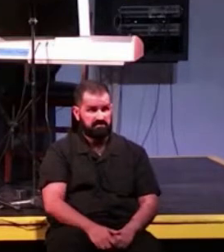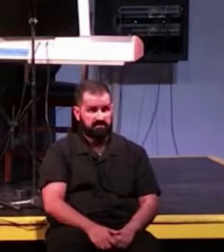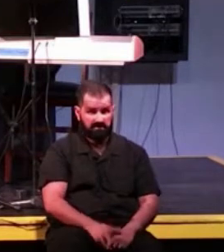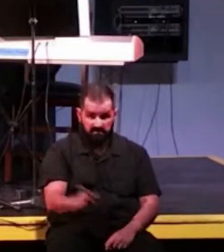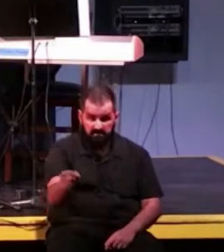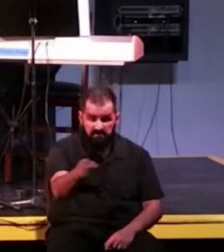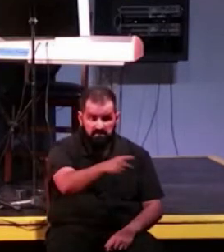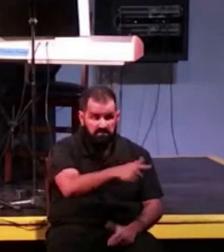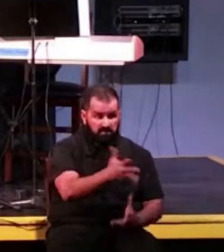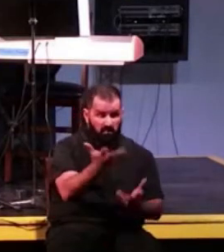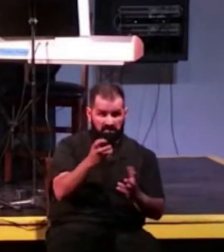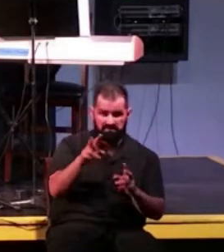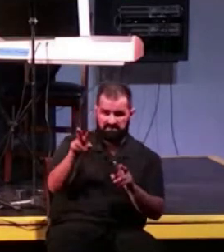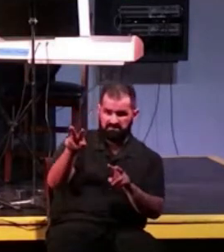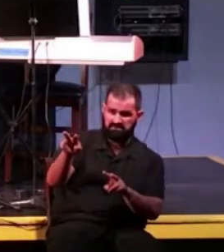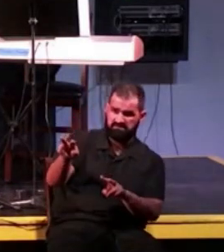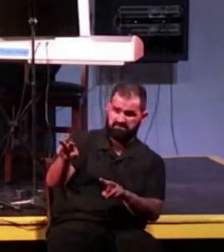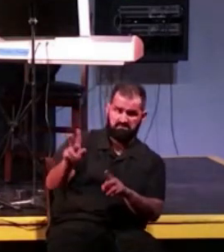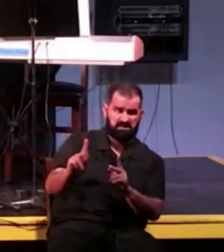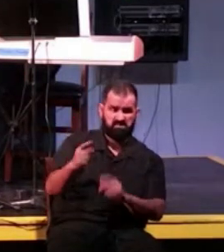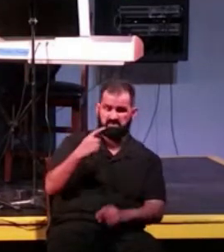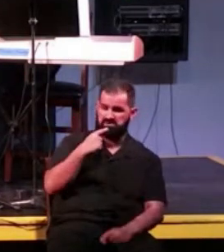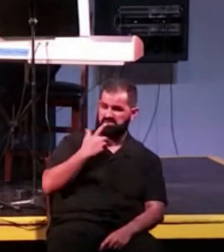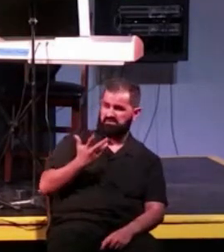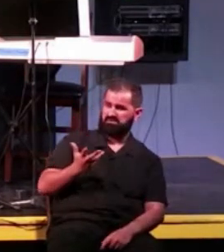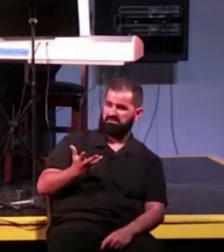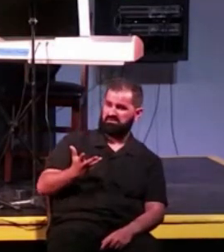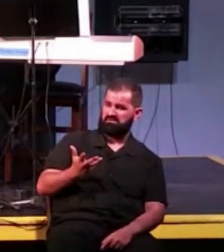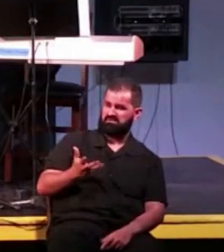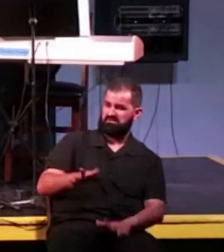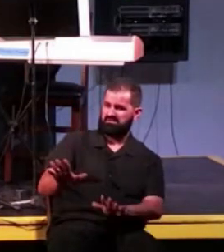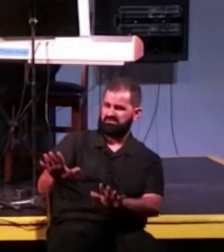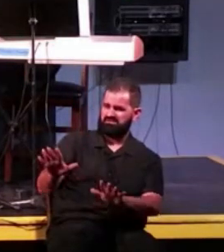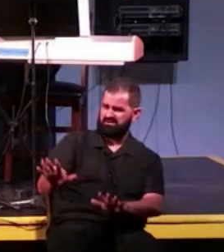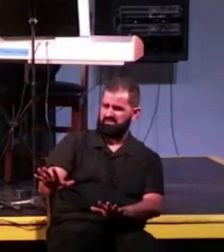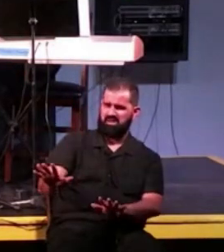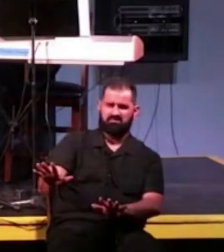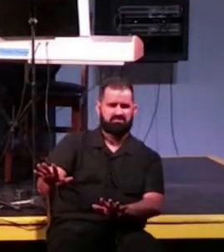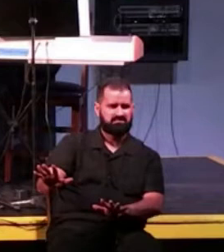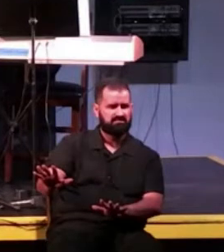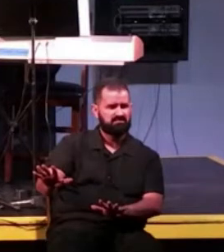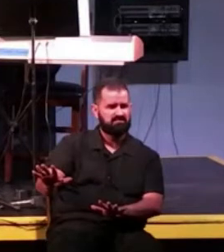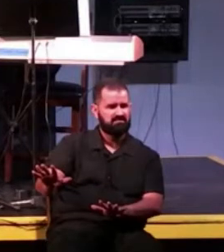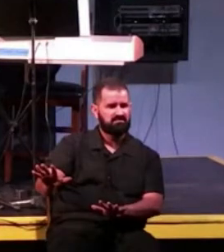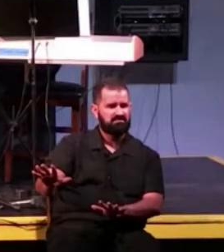You want to look at them and say, girl, calm down.